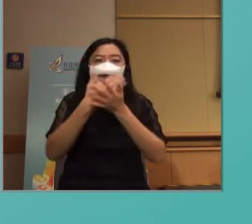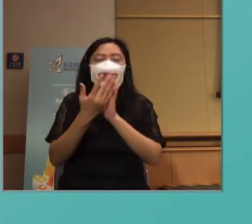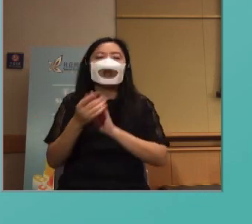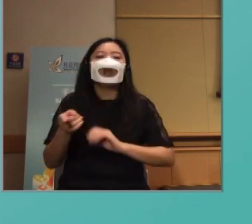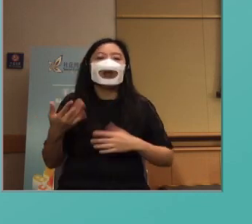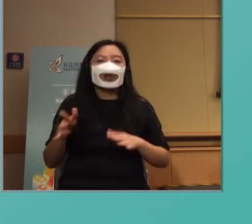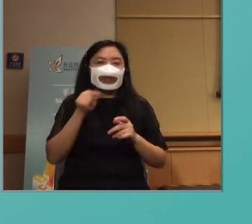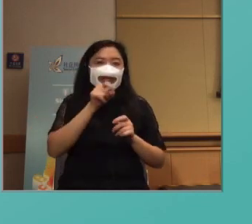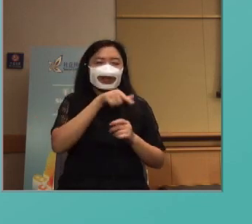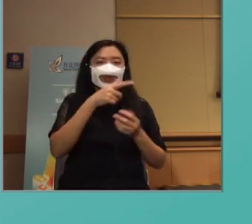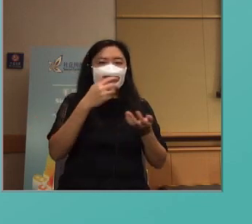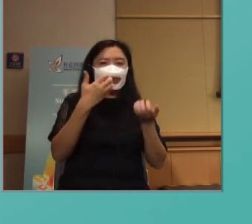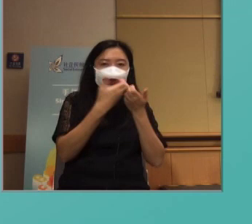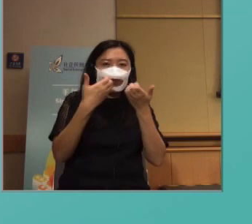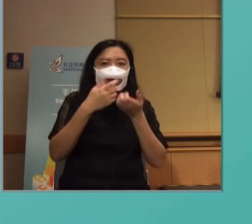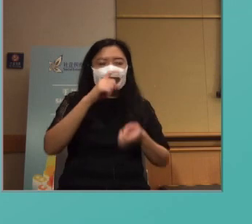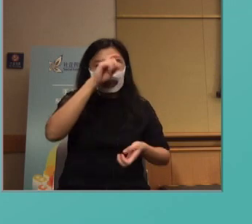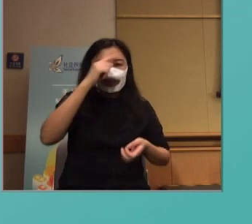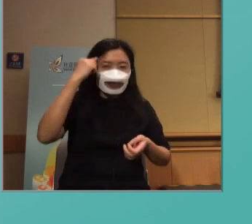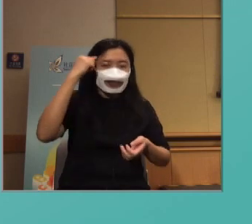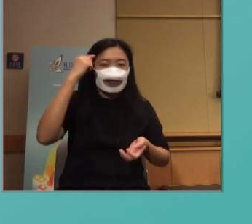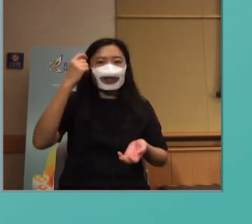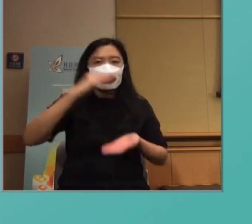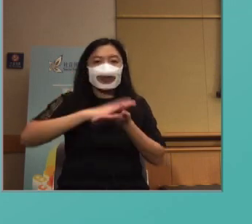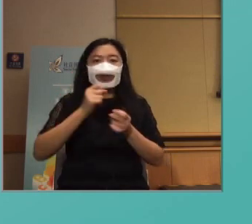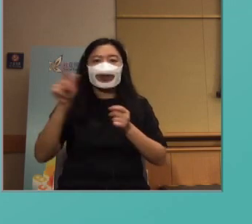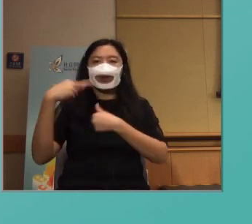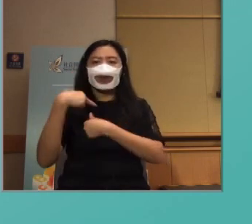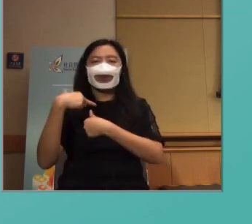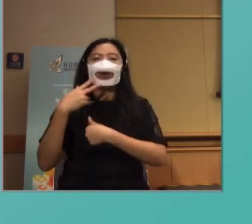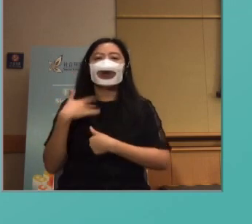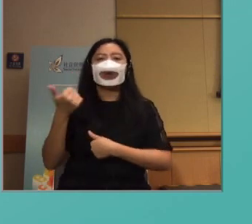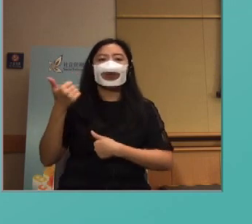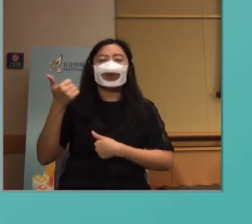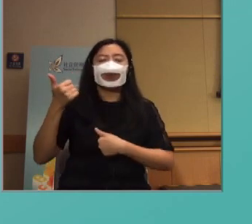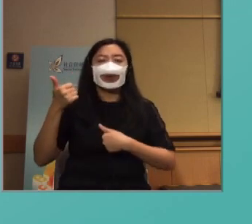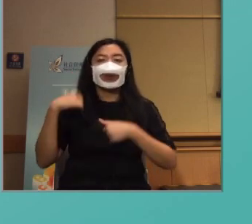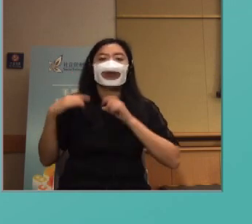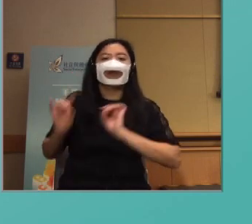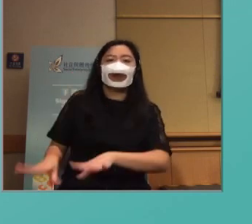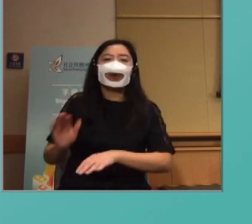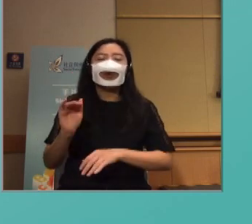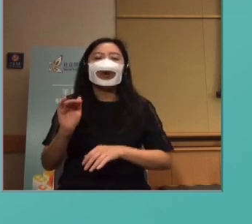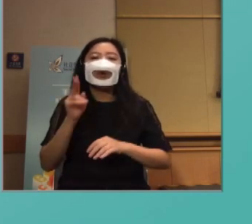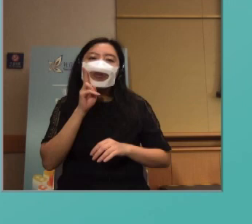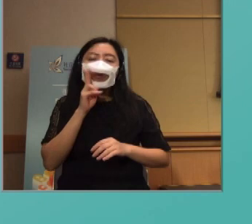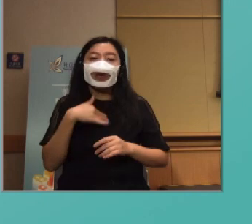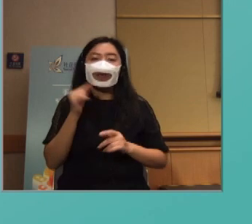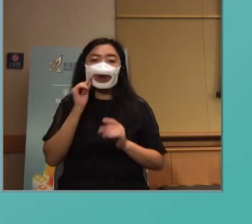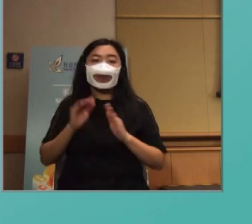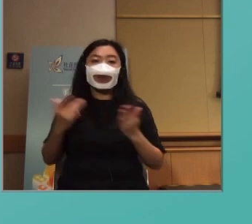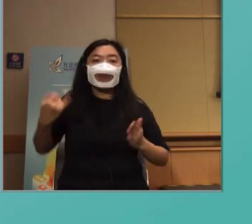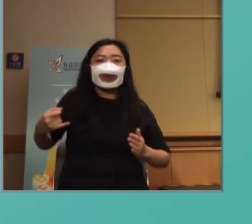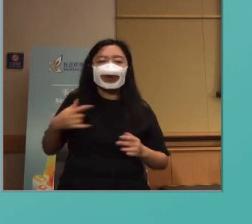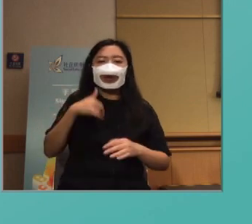control us. Imagine for a moment if you were unable to access Facebook, if you were banned from your Instagram account, if you were unable to upload on YouTube, or you're unable